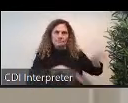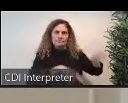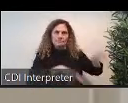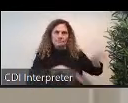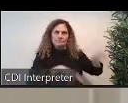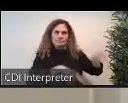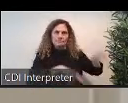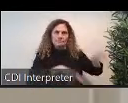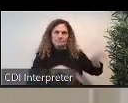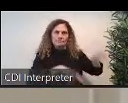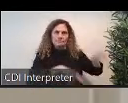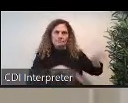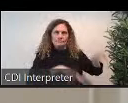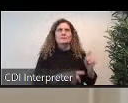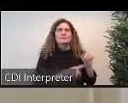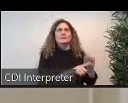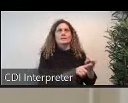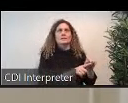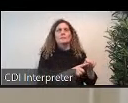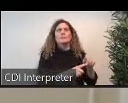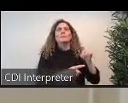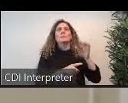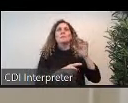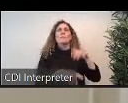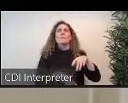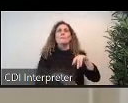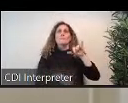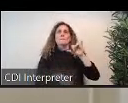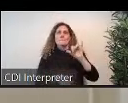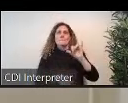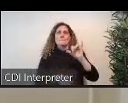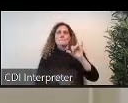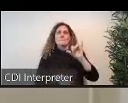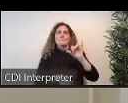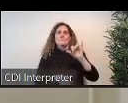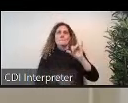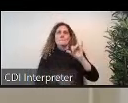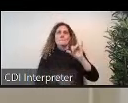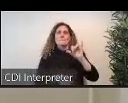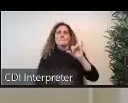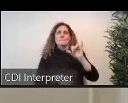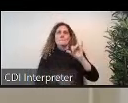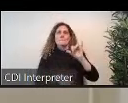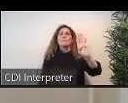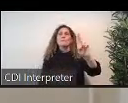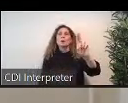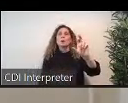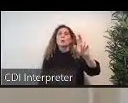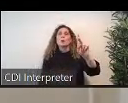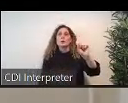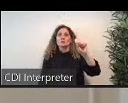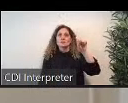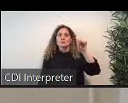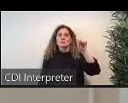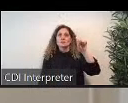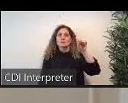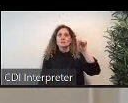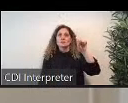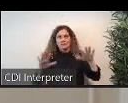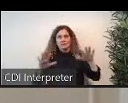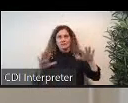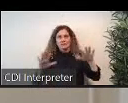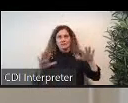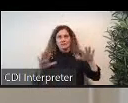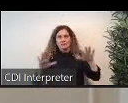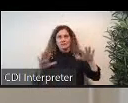working appropriately. Traffic flows, customer interaction, and how customers conduct themselves are some of the biggest